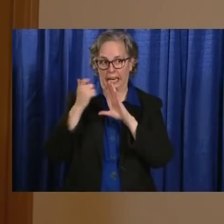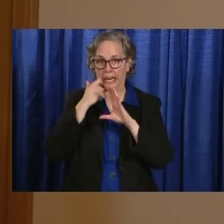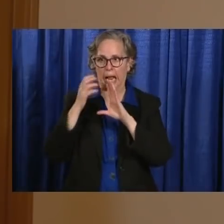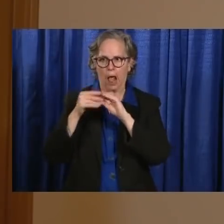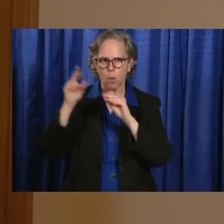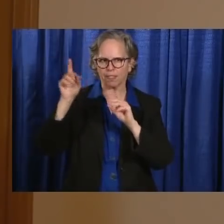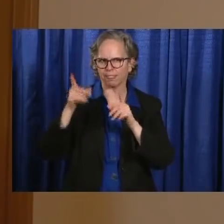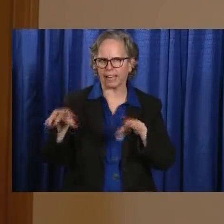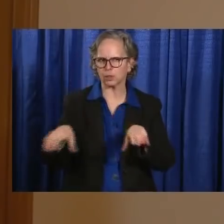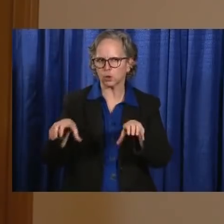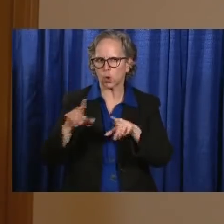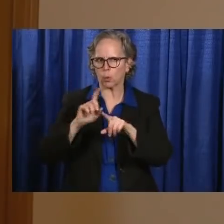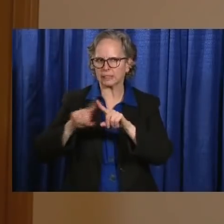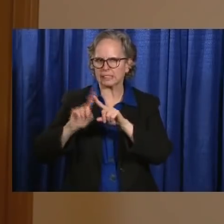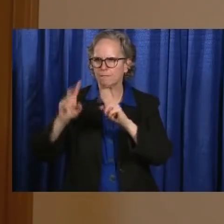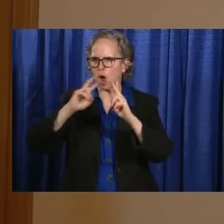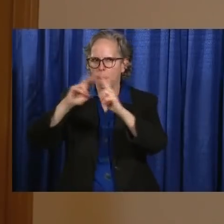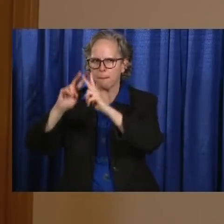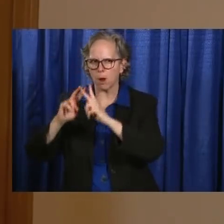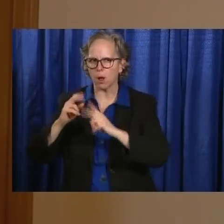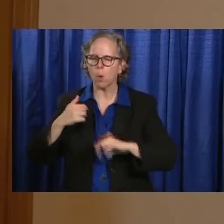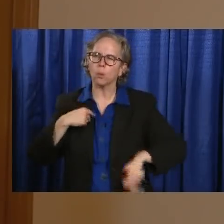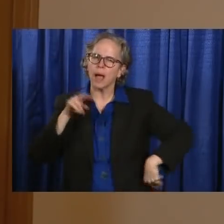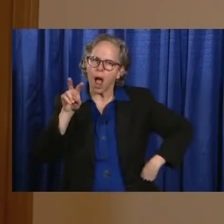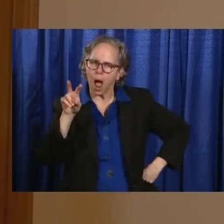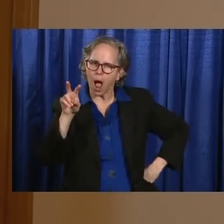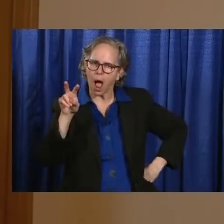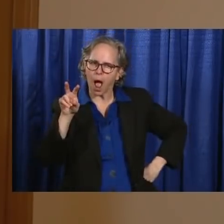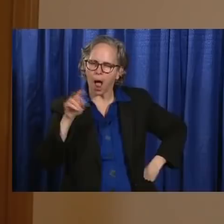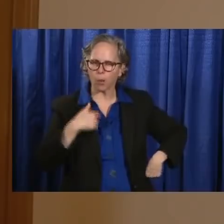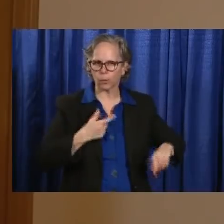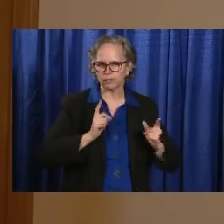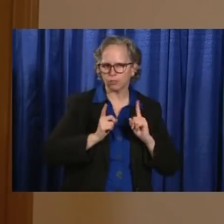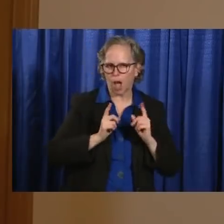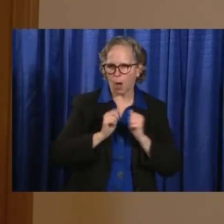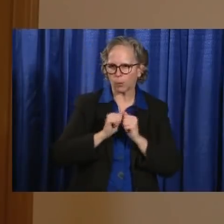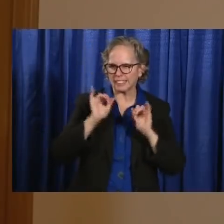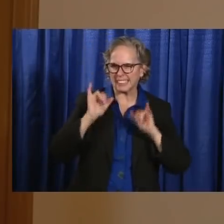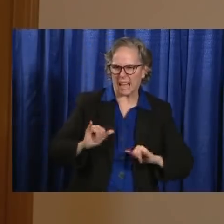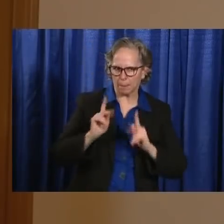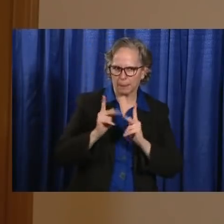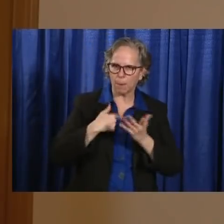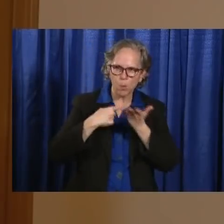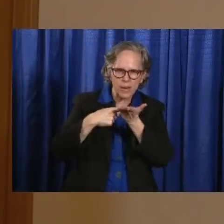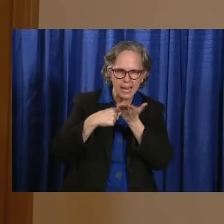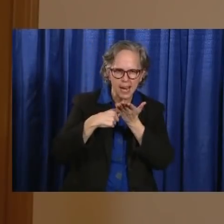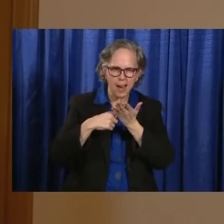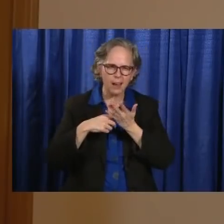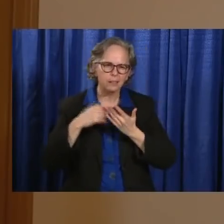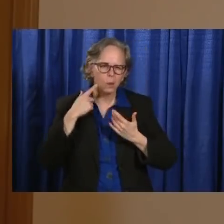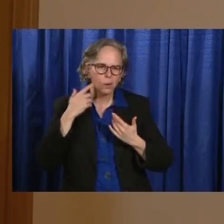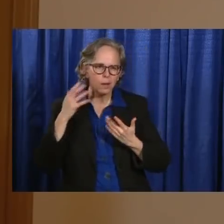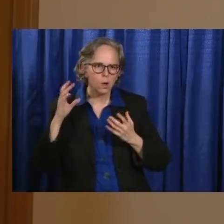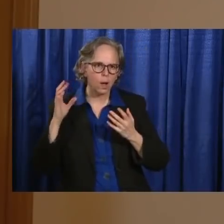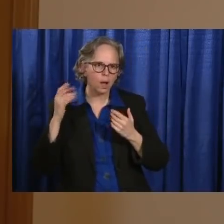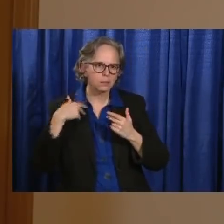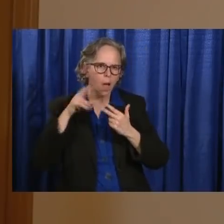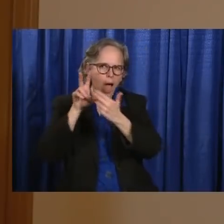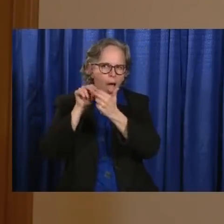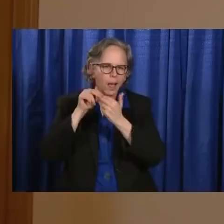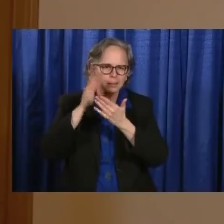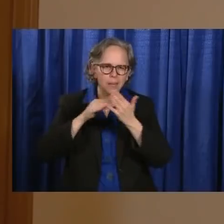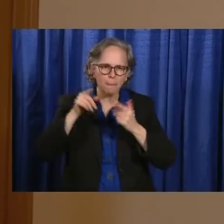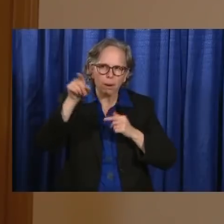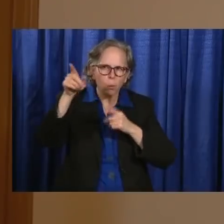to some of those same people. We're using some models being used around the world, but we're also going to be using some ingenuity of our scientists right here.